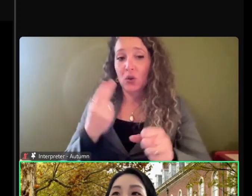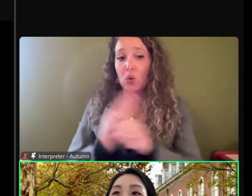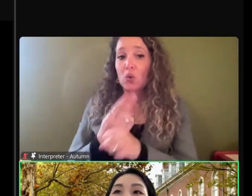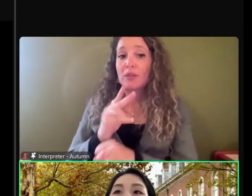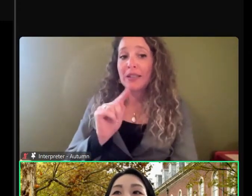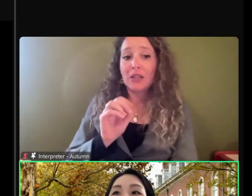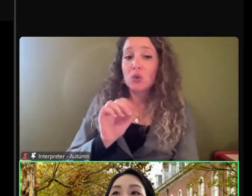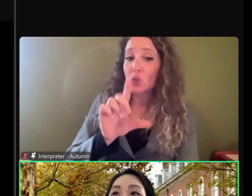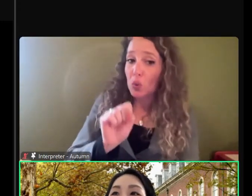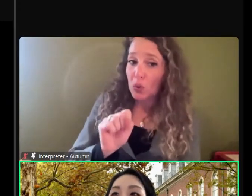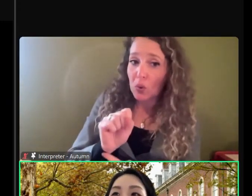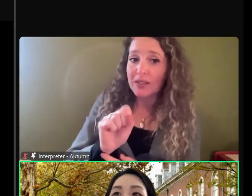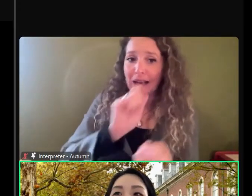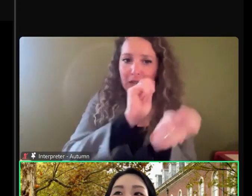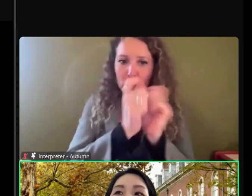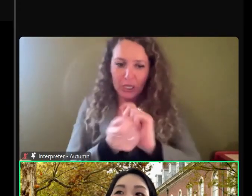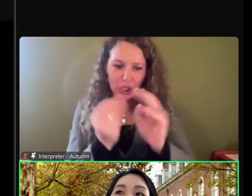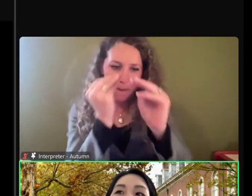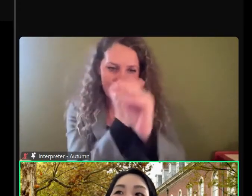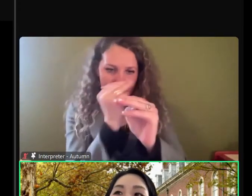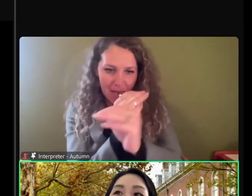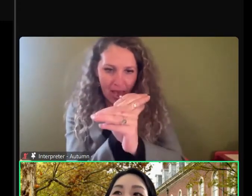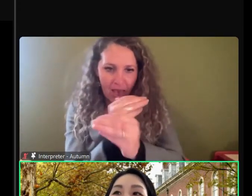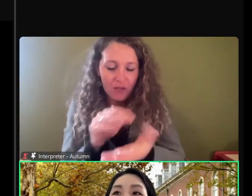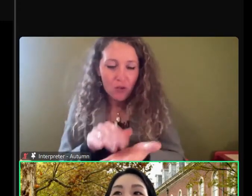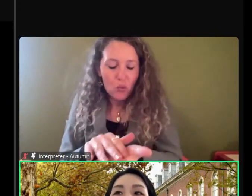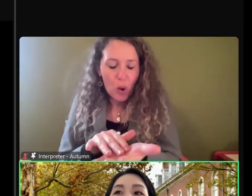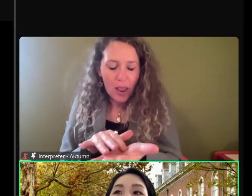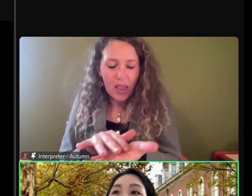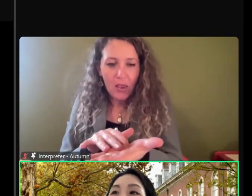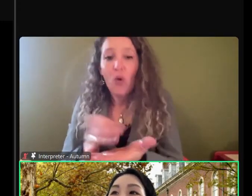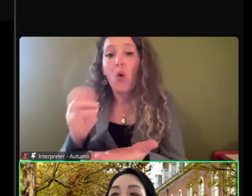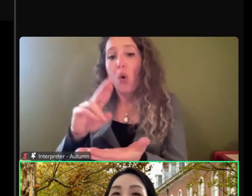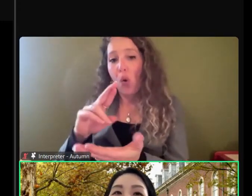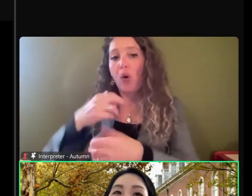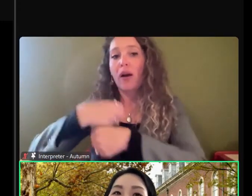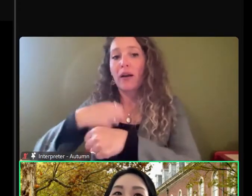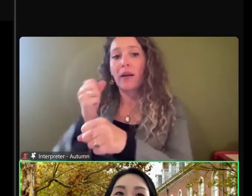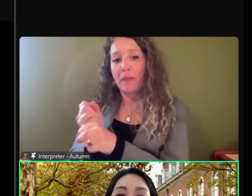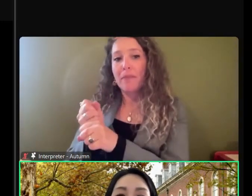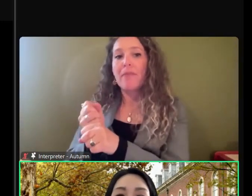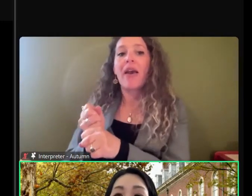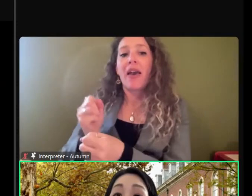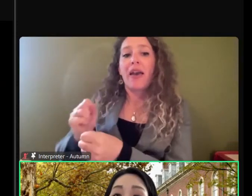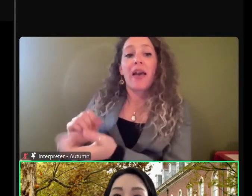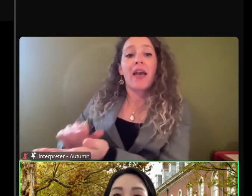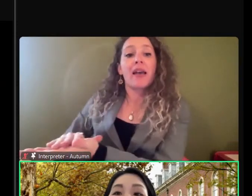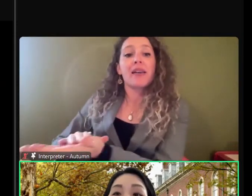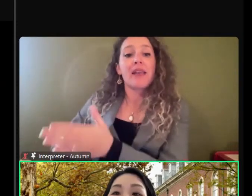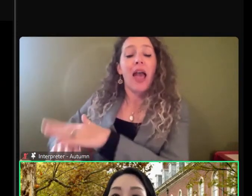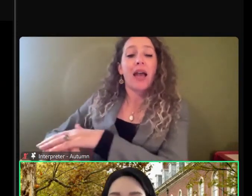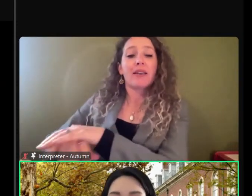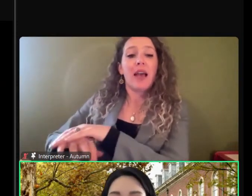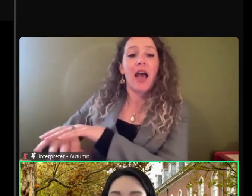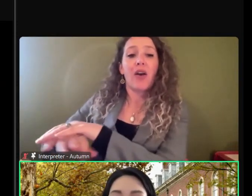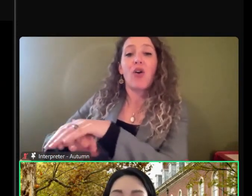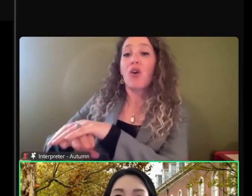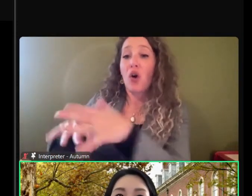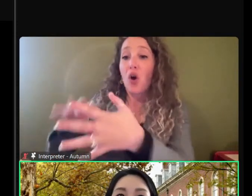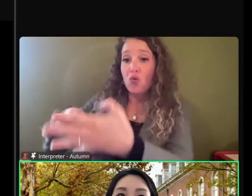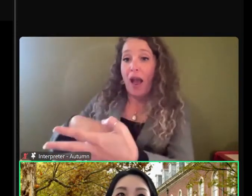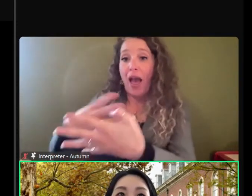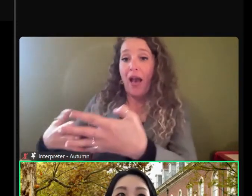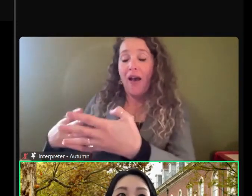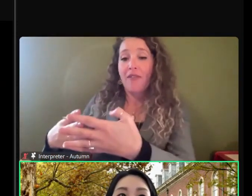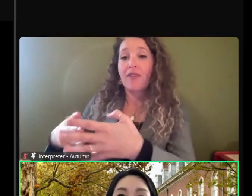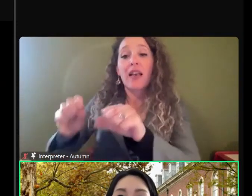content in Braille and generate tactile graphs or audible graphs for hands-on learning.